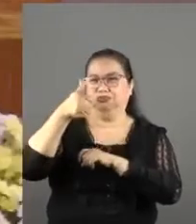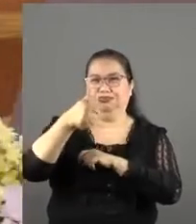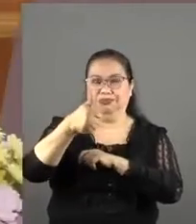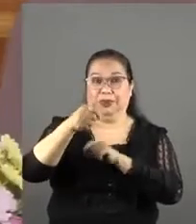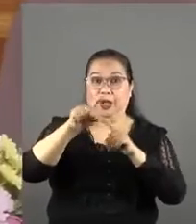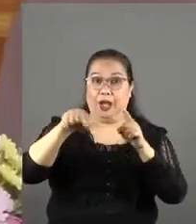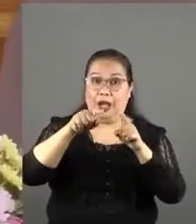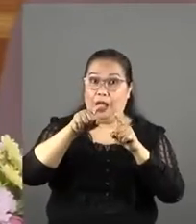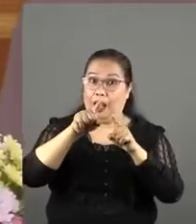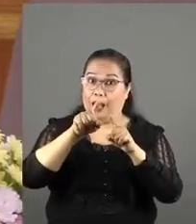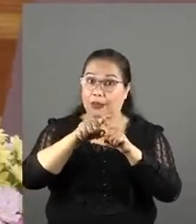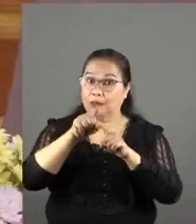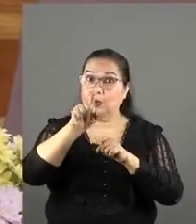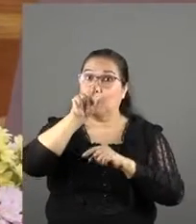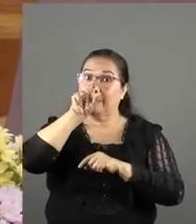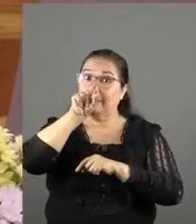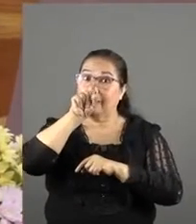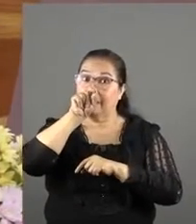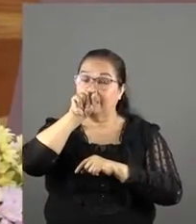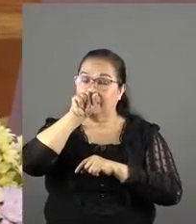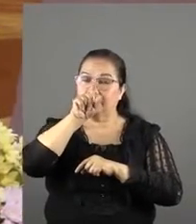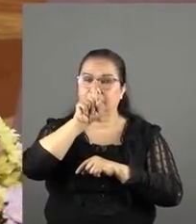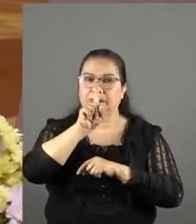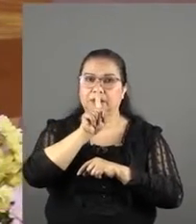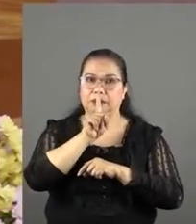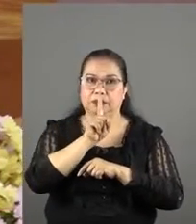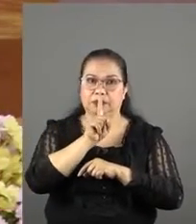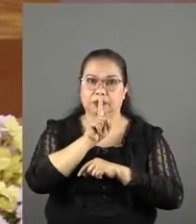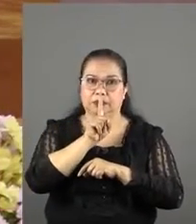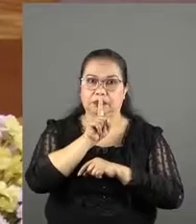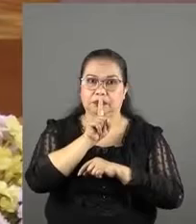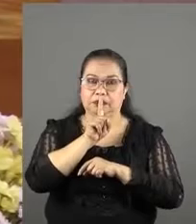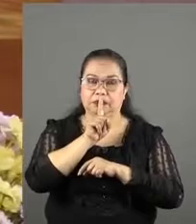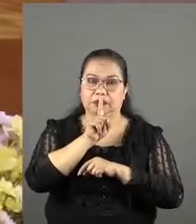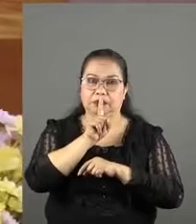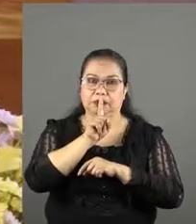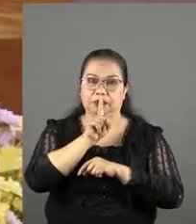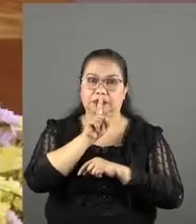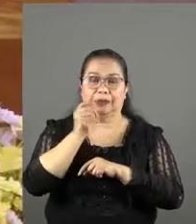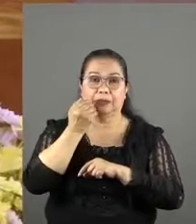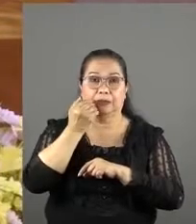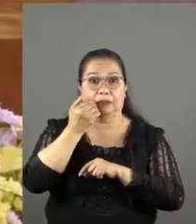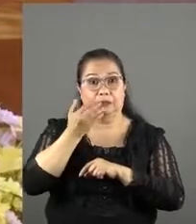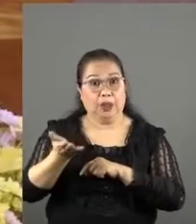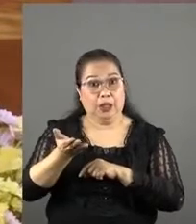But when the canaries fell silent, or actually fell dead,